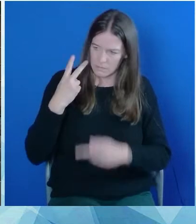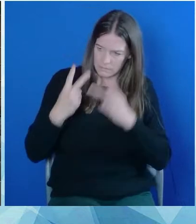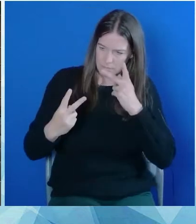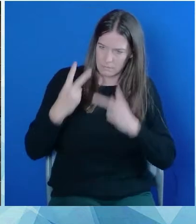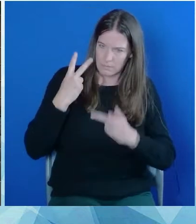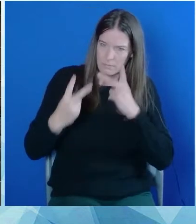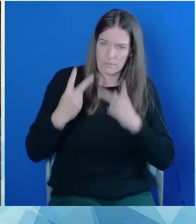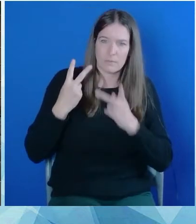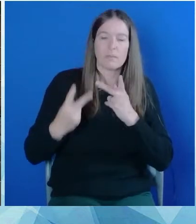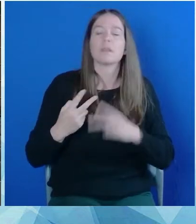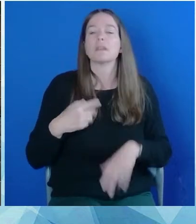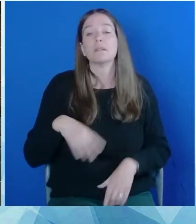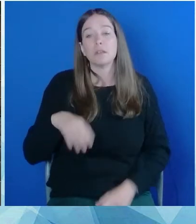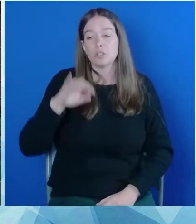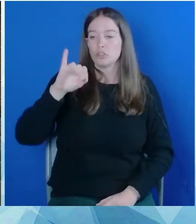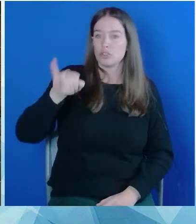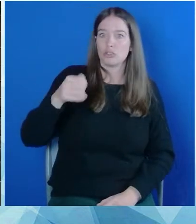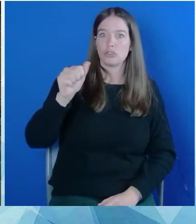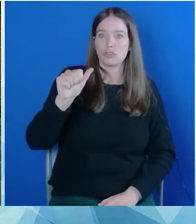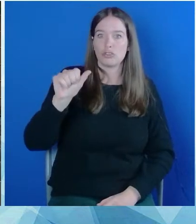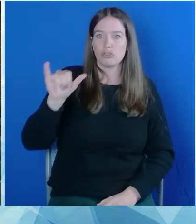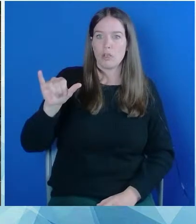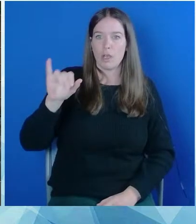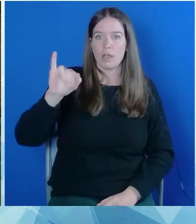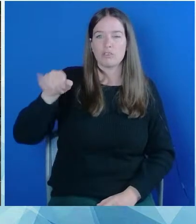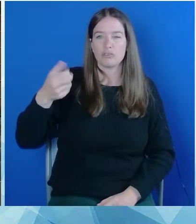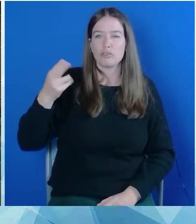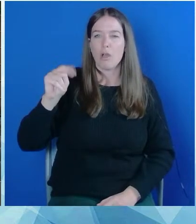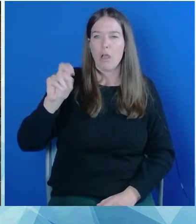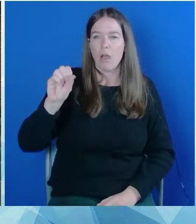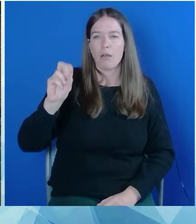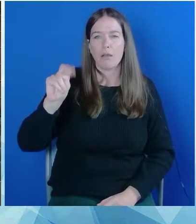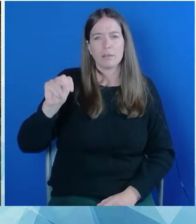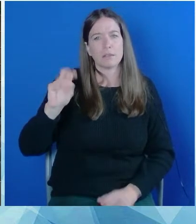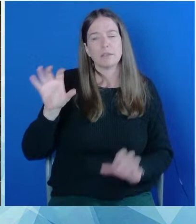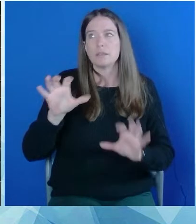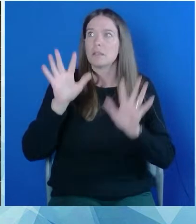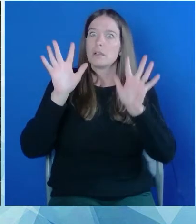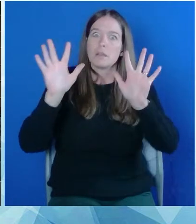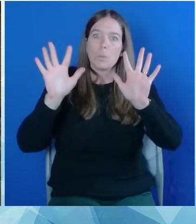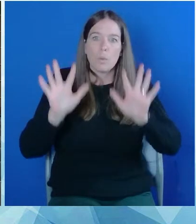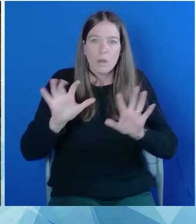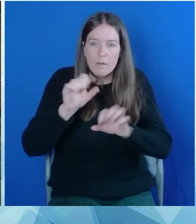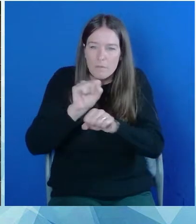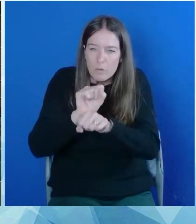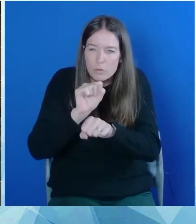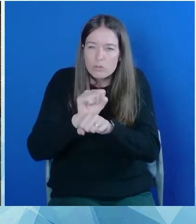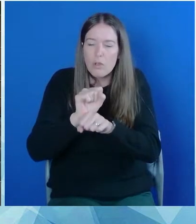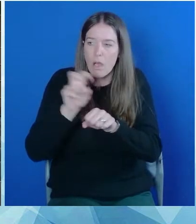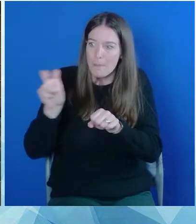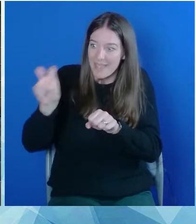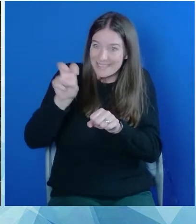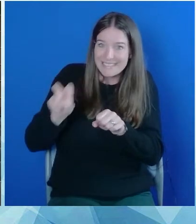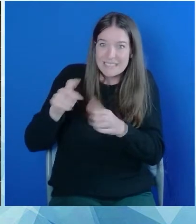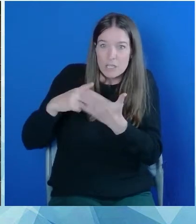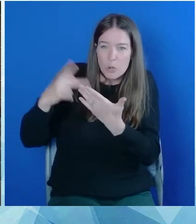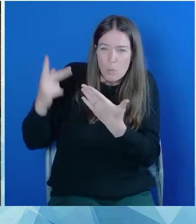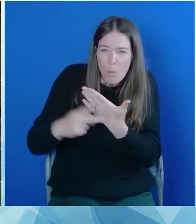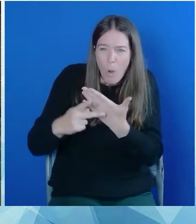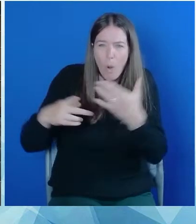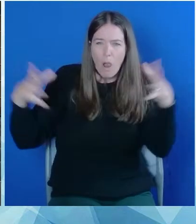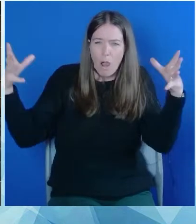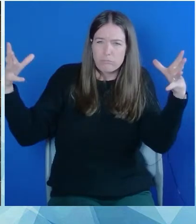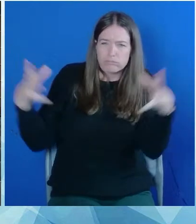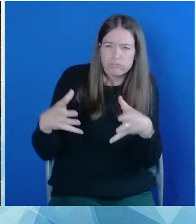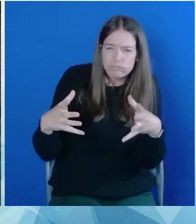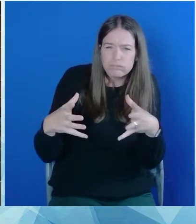Jay Johnson has done an exceptional job bringing the Itinerant program together. Practices and procedures, professional conduct, and professional practices have